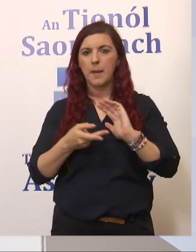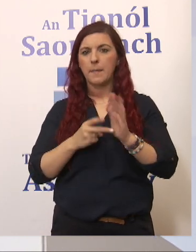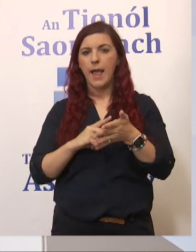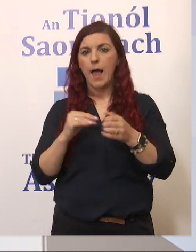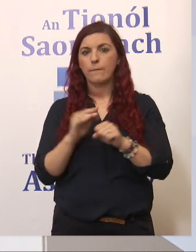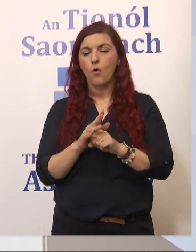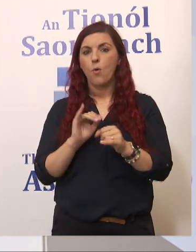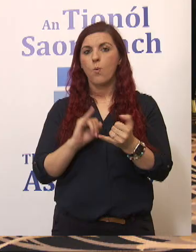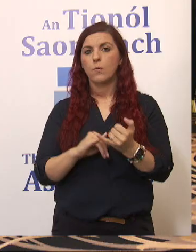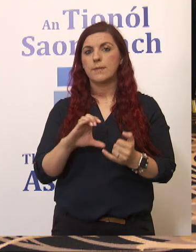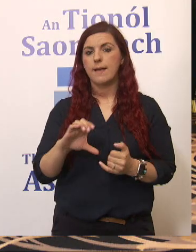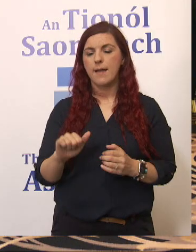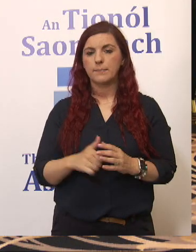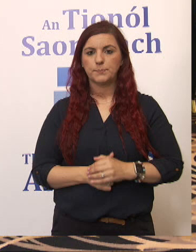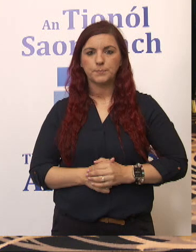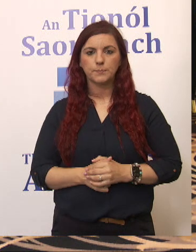Citizens Assembly.